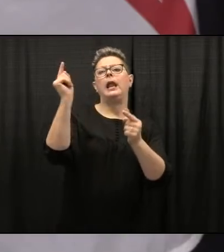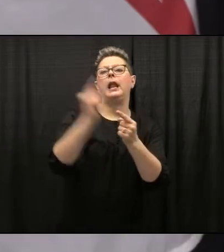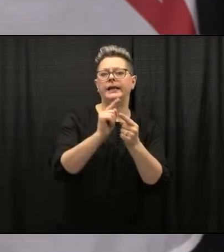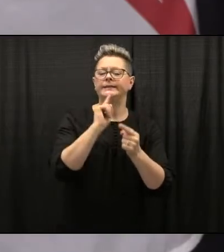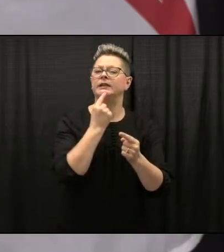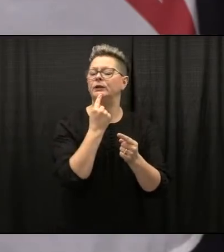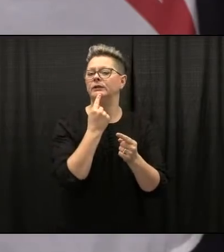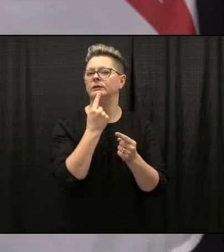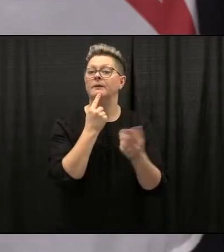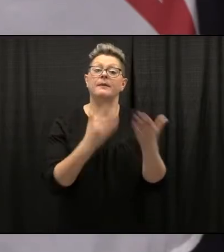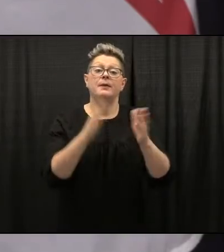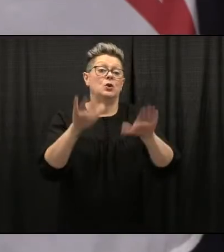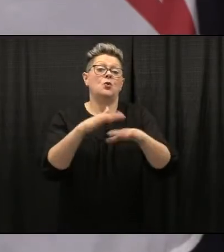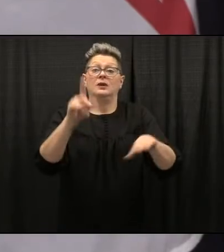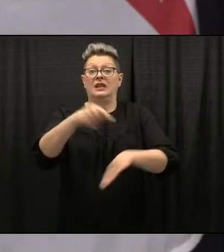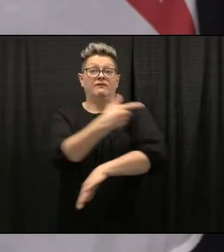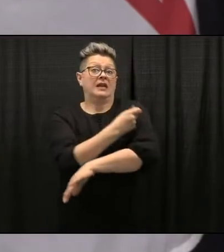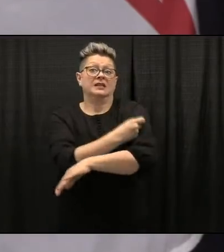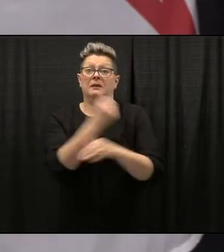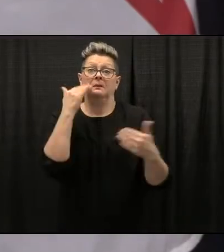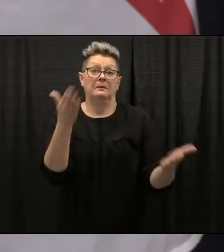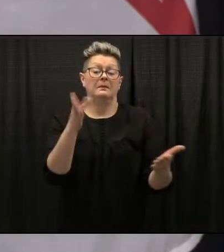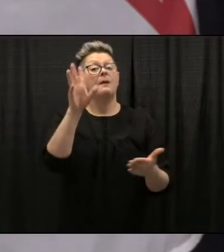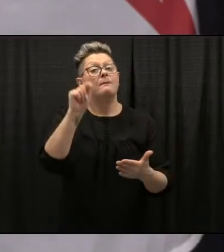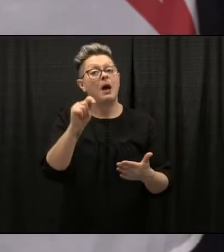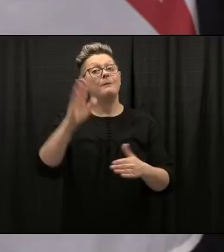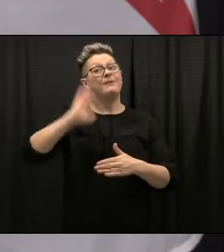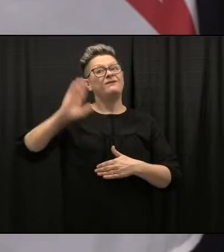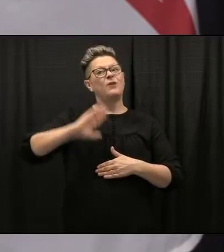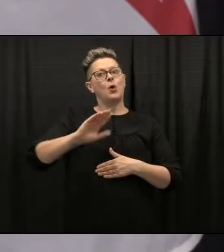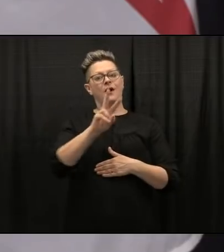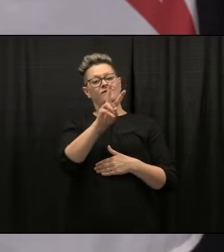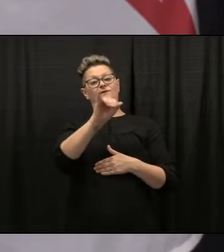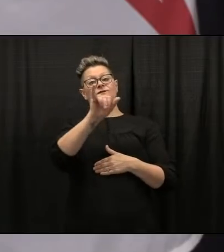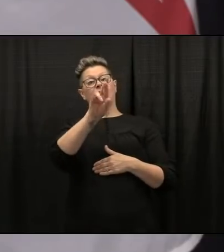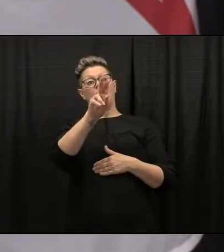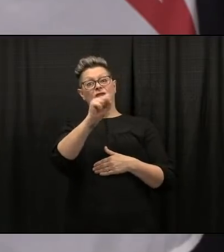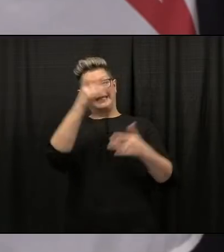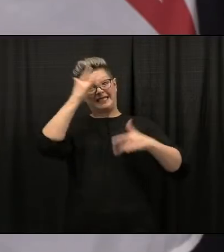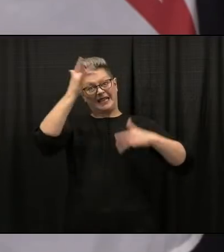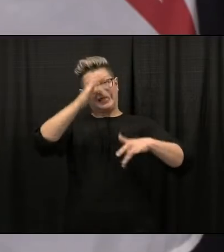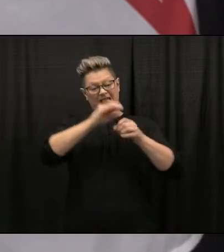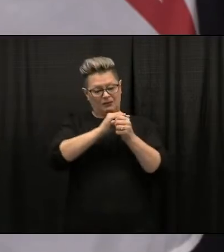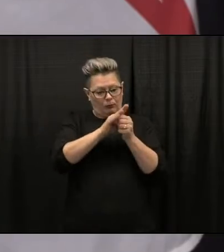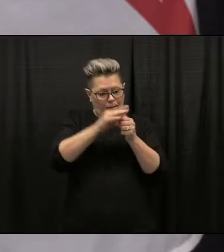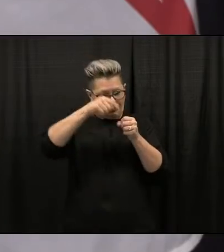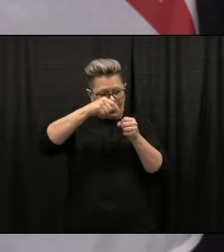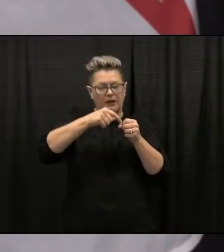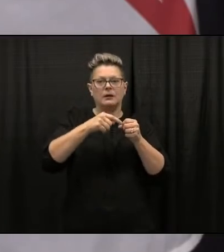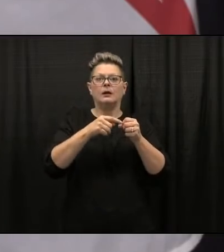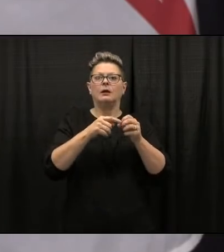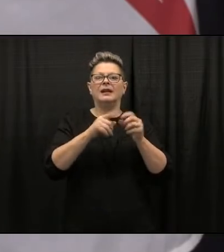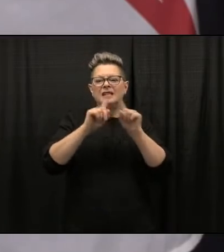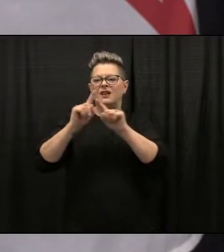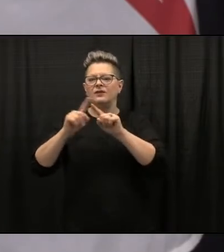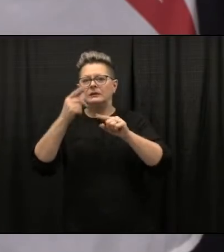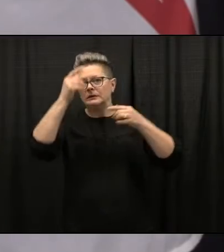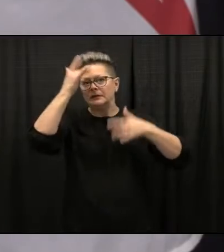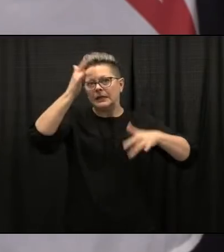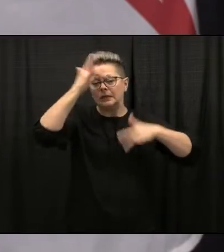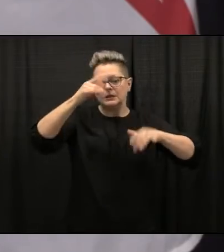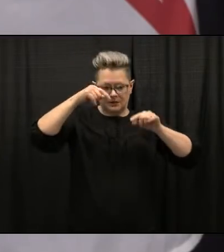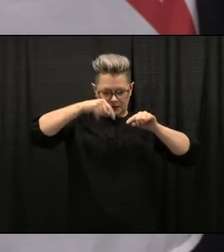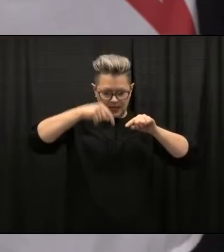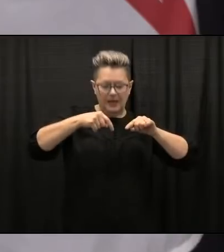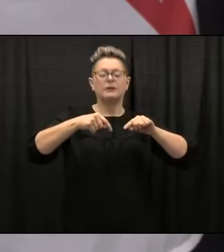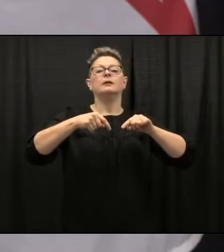But if you look at the history of how viruses evolved in the past, certainly it wouldn't be out of the realm of possibility to have, it certainly is likely